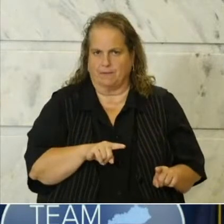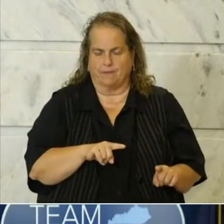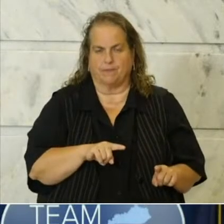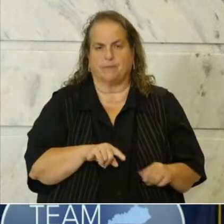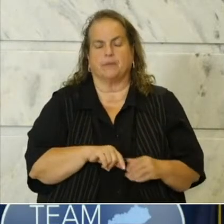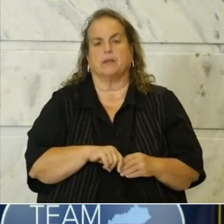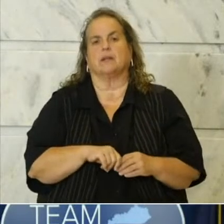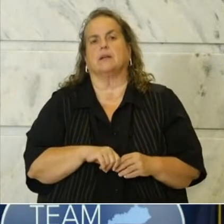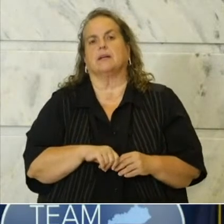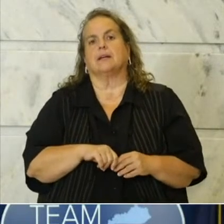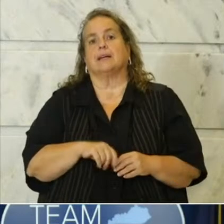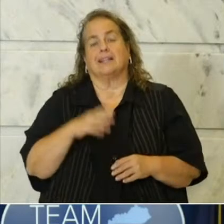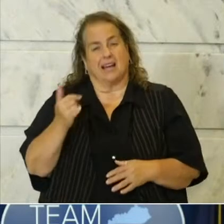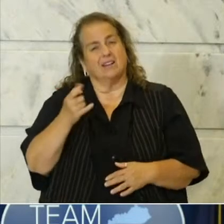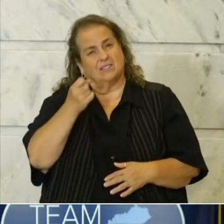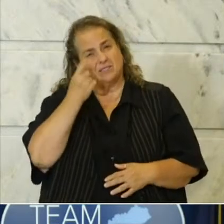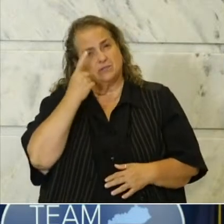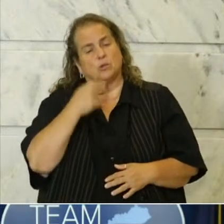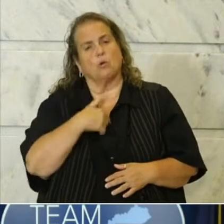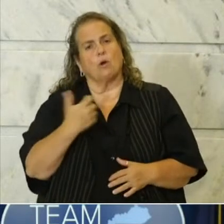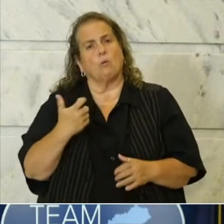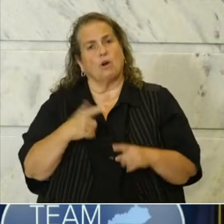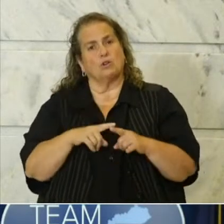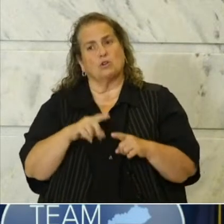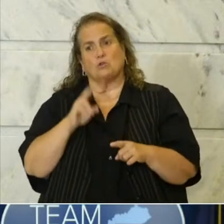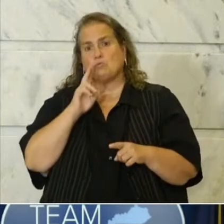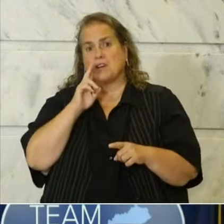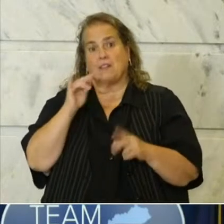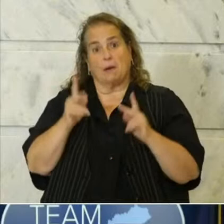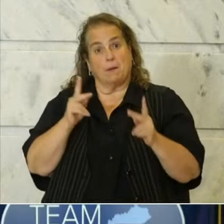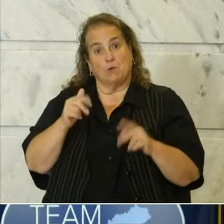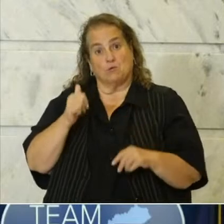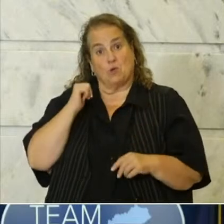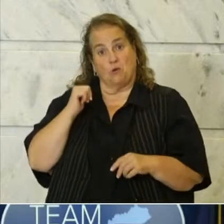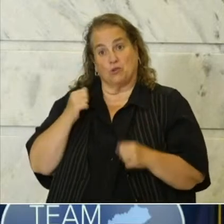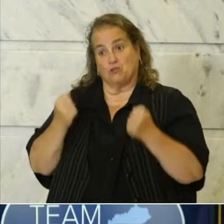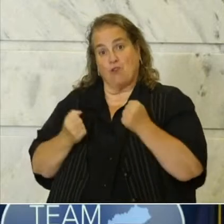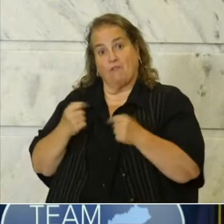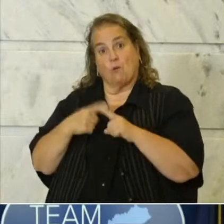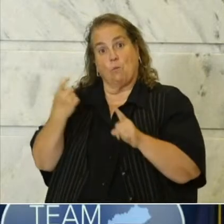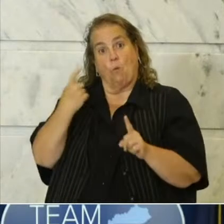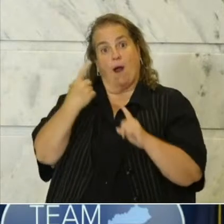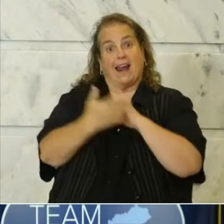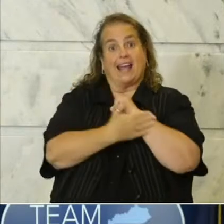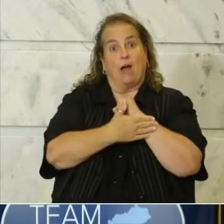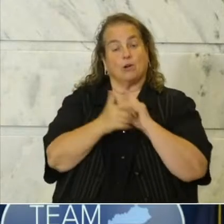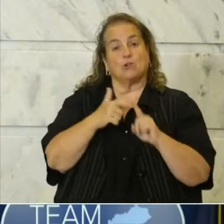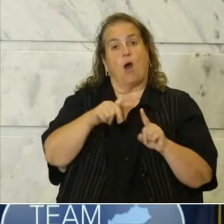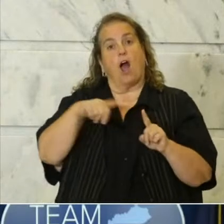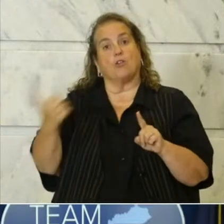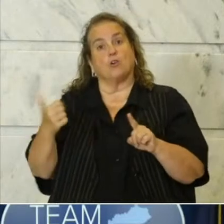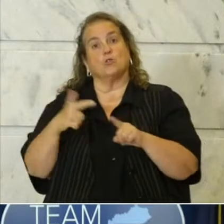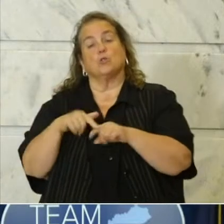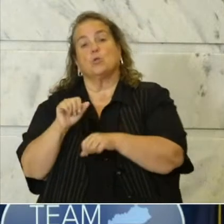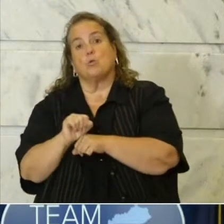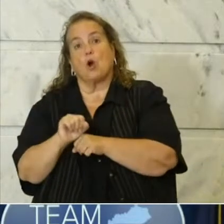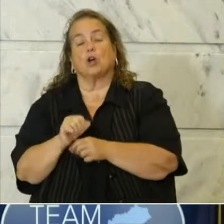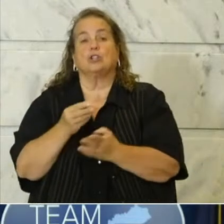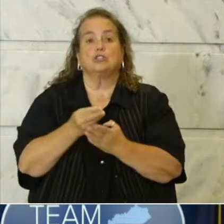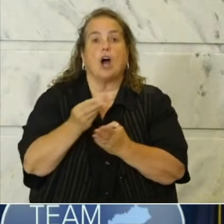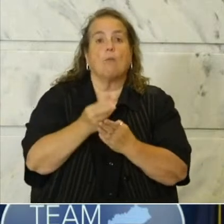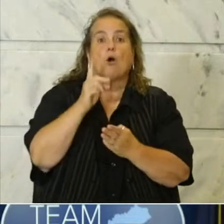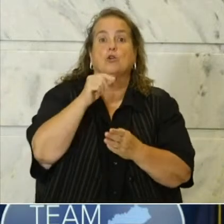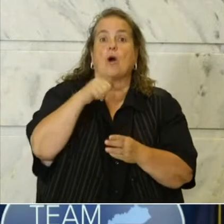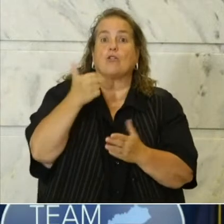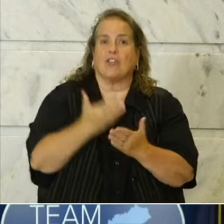listen, do we want to pretend like people don't drive from one of these counties to another every day for work or to shop or to do other